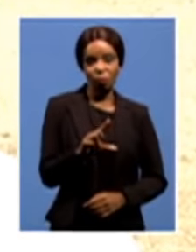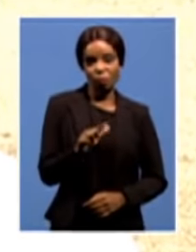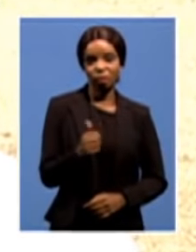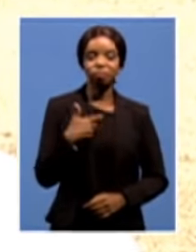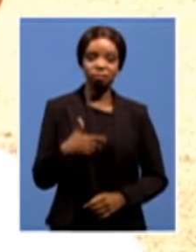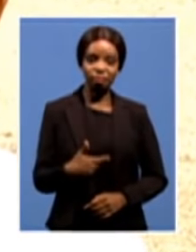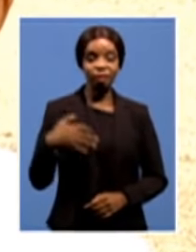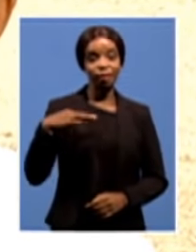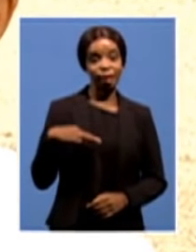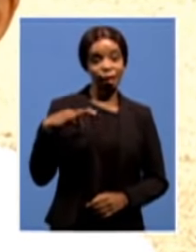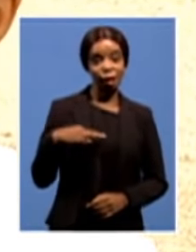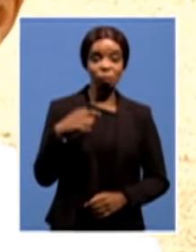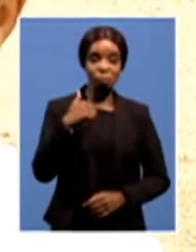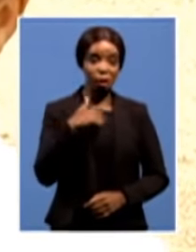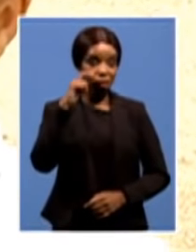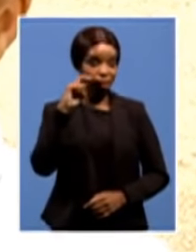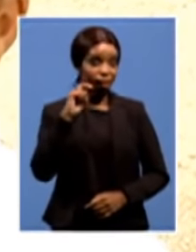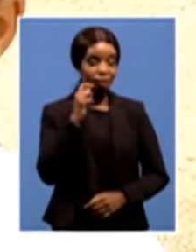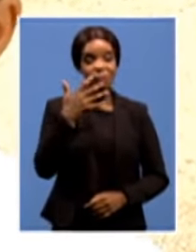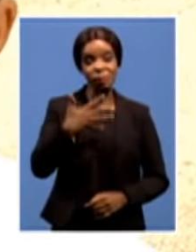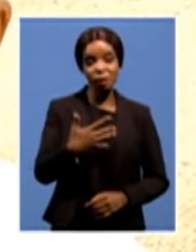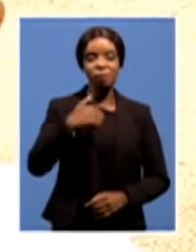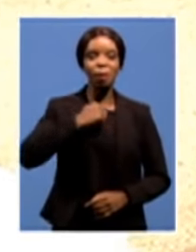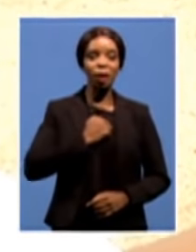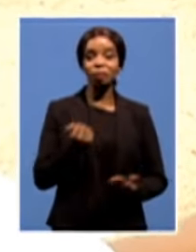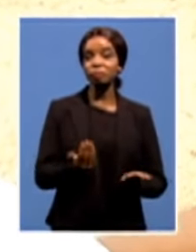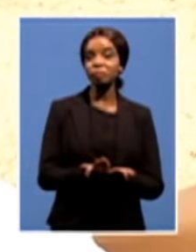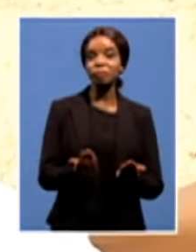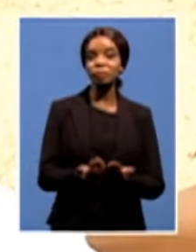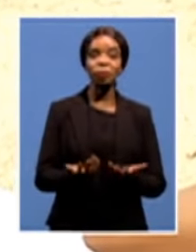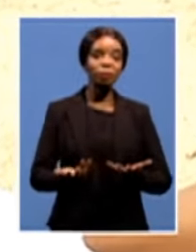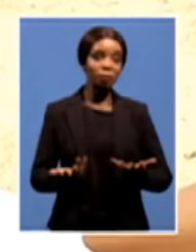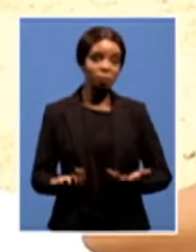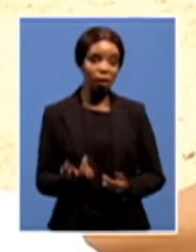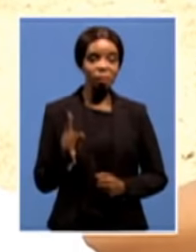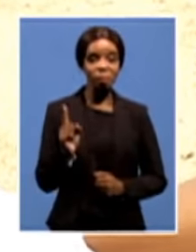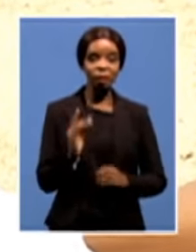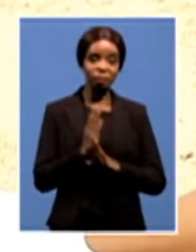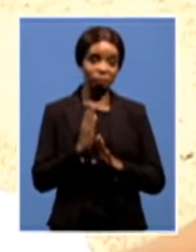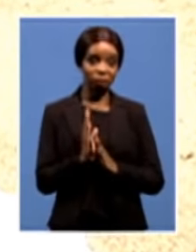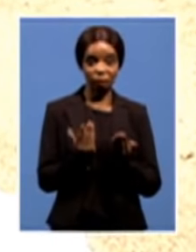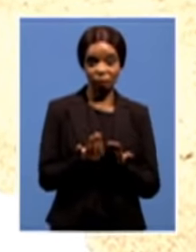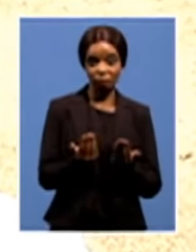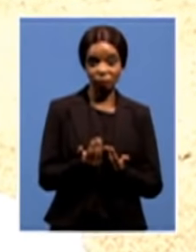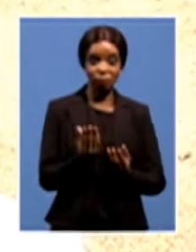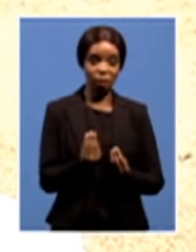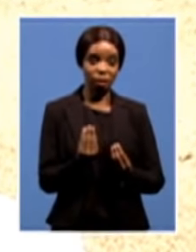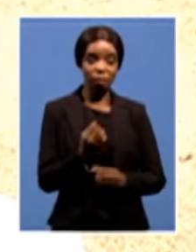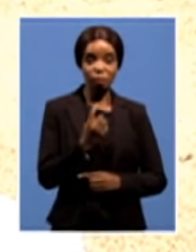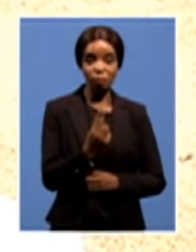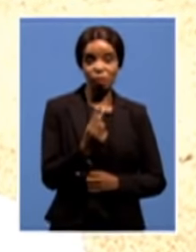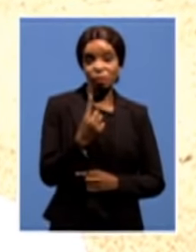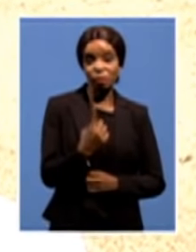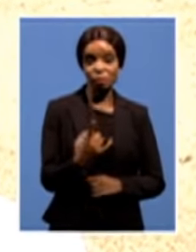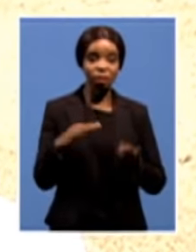am a girl. I am 5 years old. My school is in Martin Prayer School. And number 21,